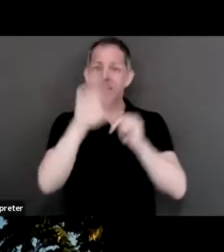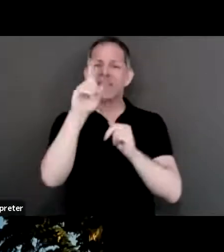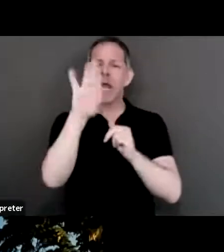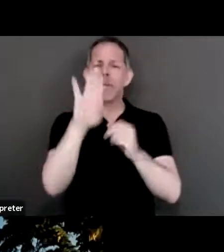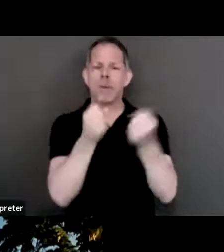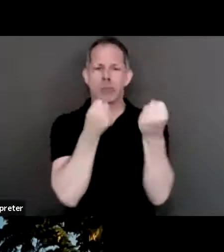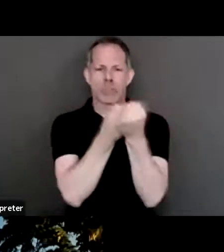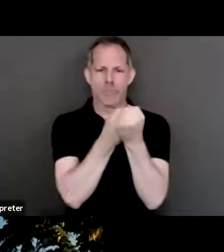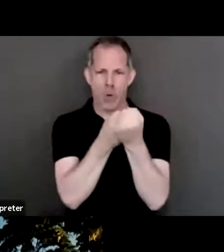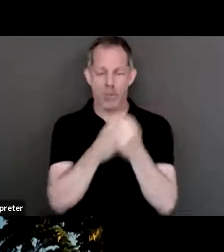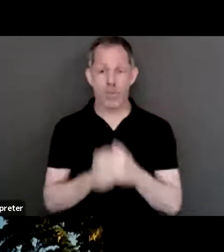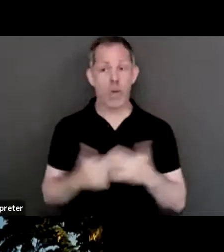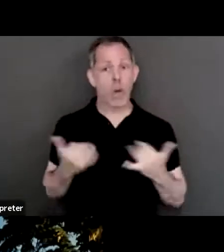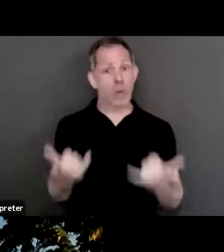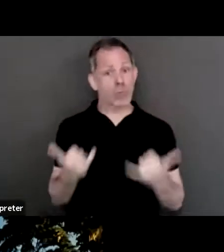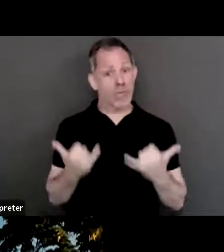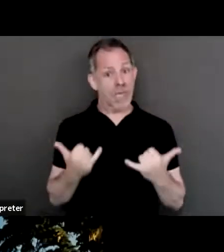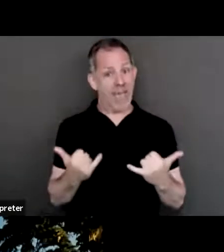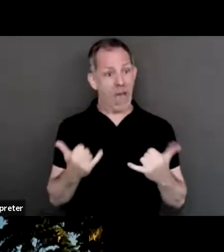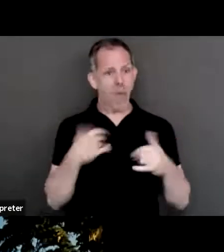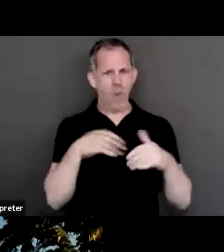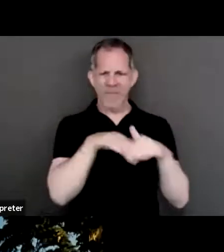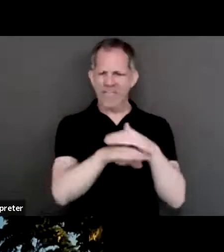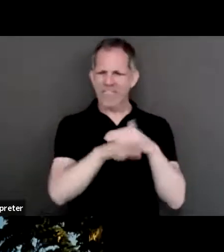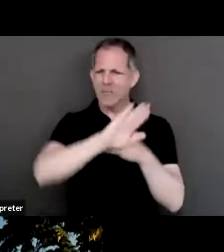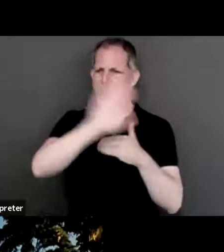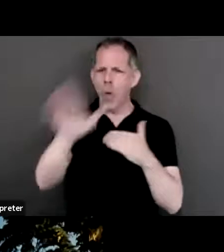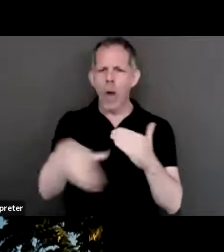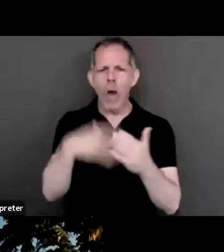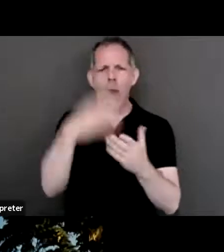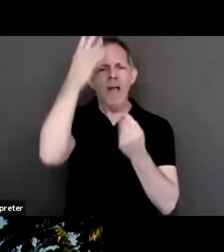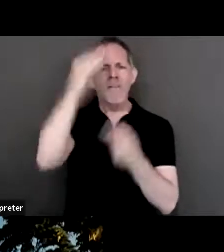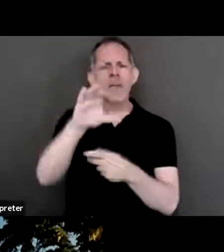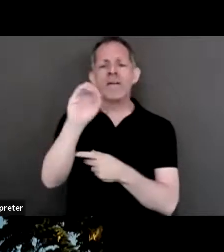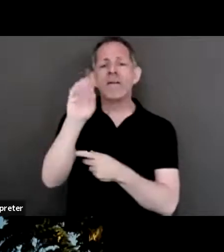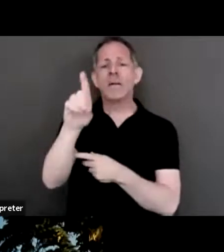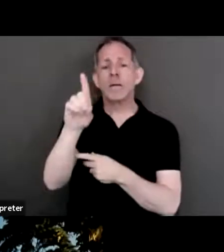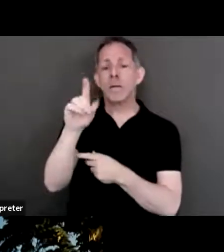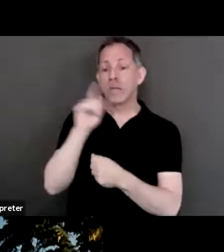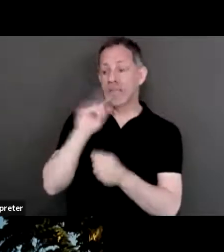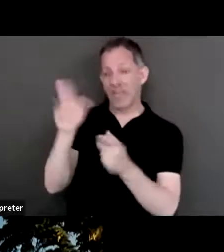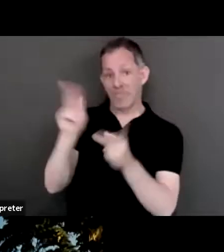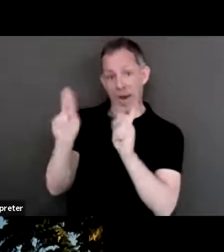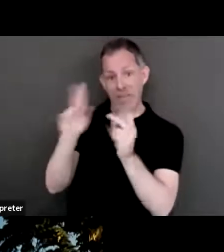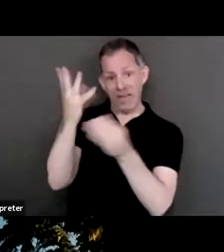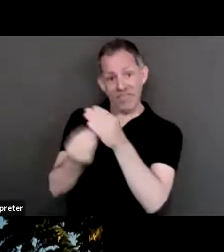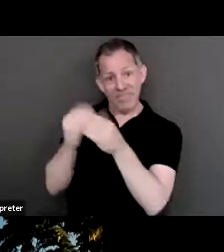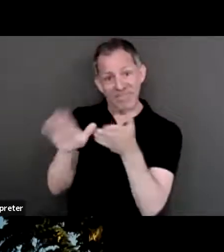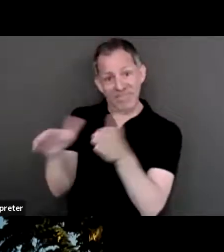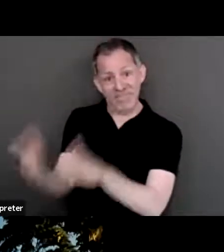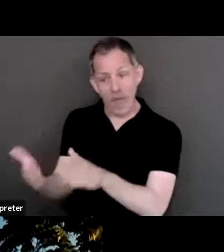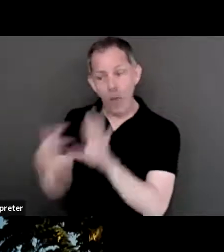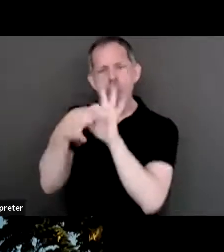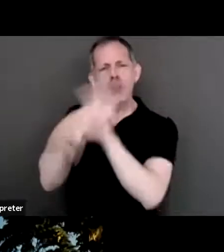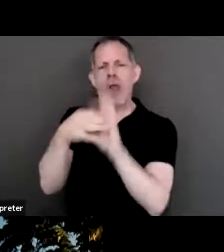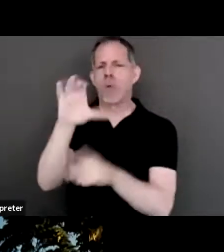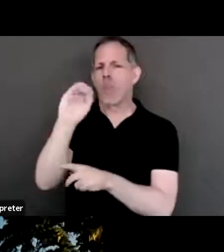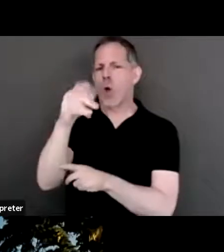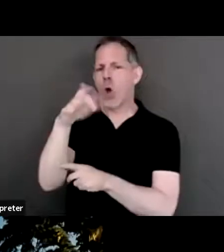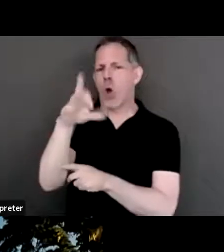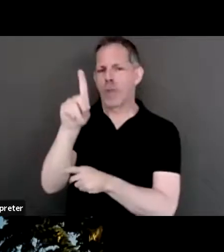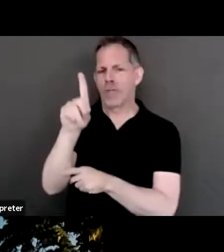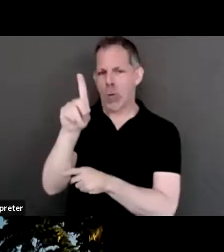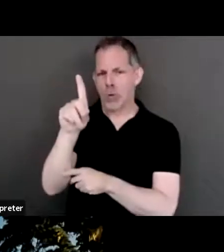access to overdose and fatality information related to opioids within 2 to 3 months of occurrence, rather than